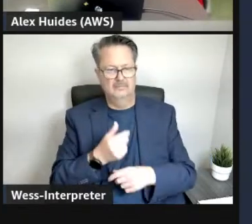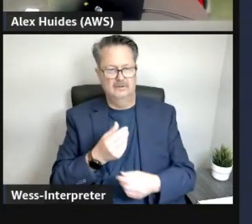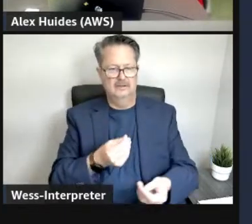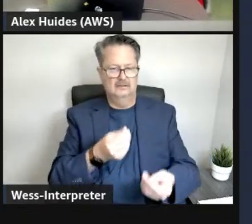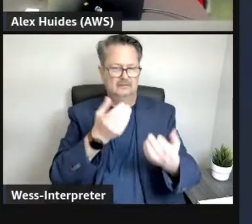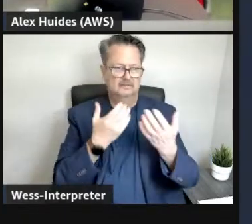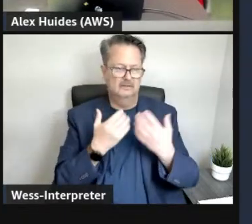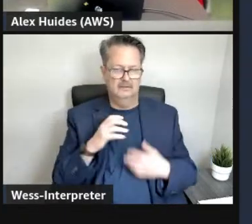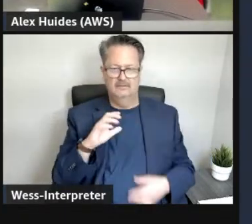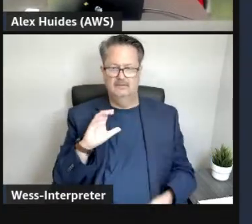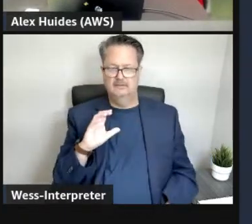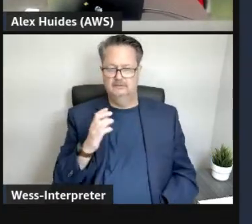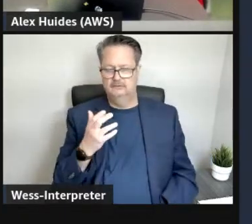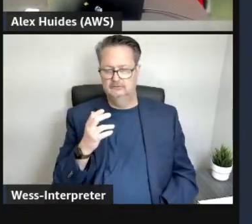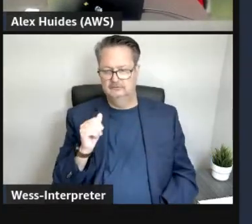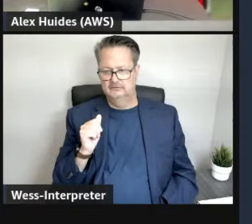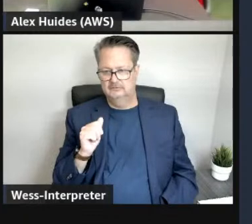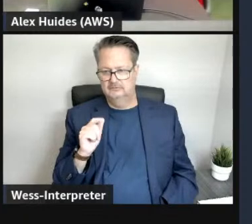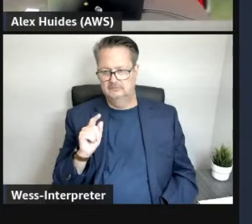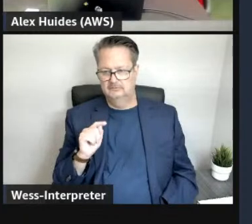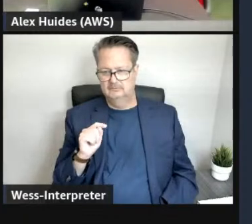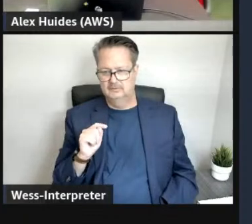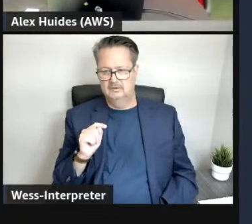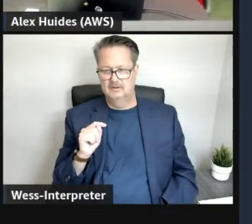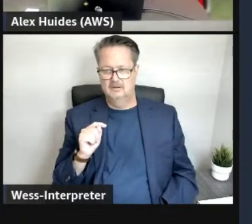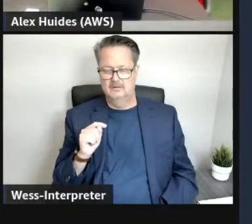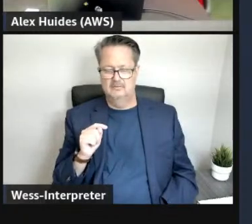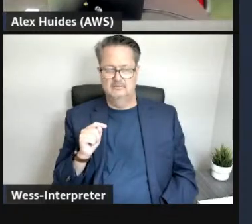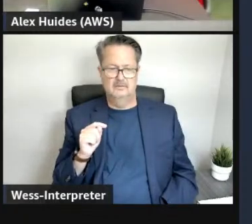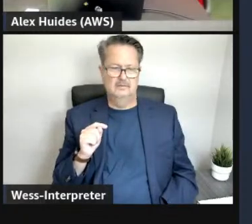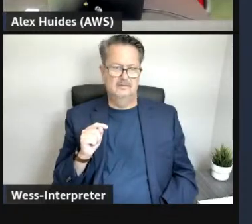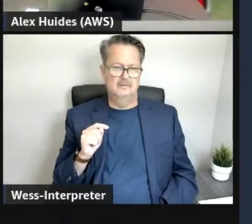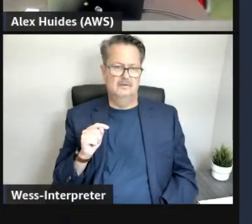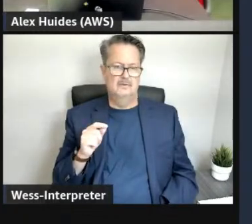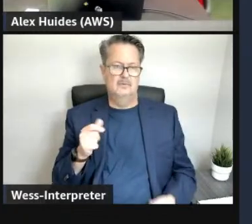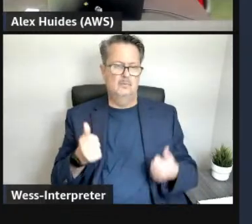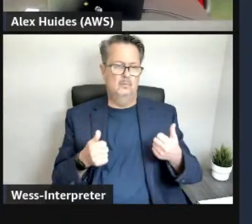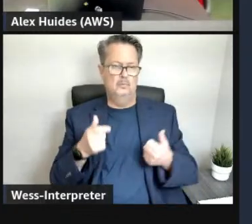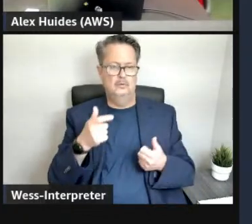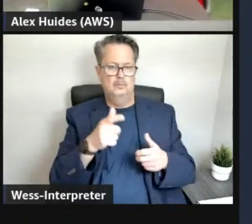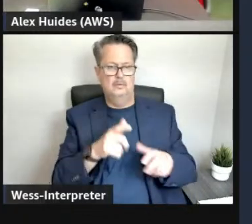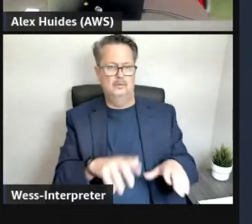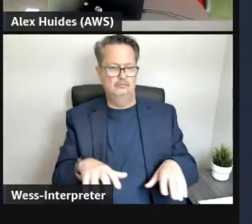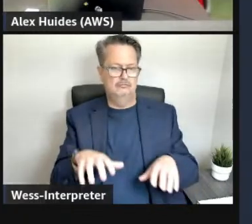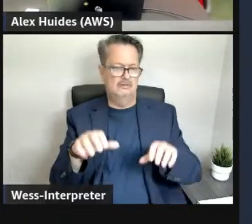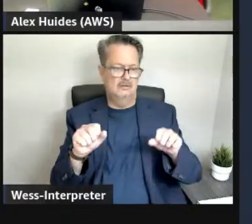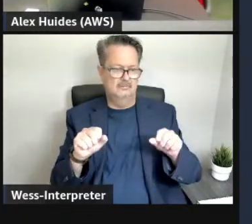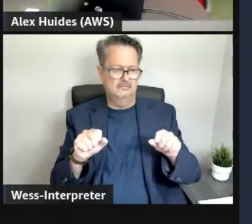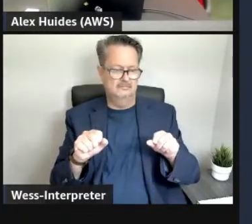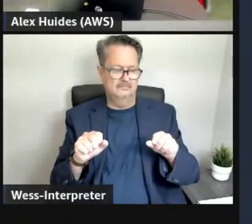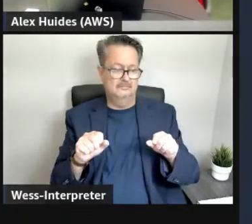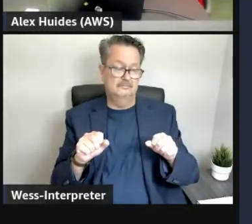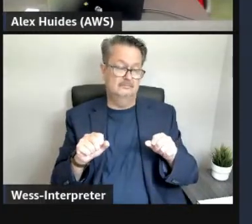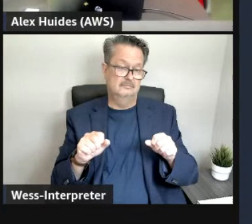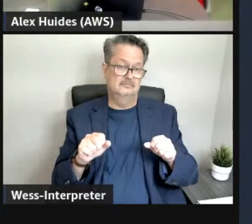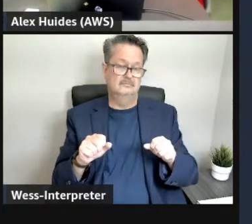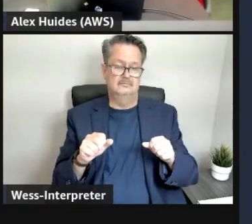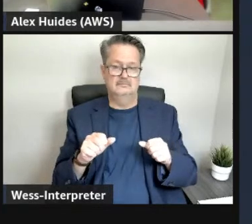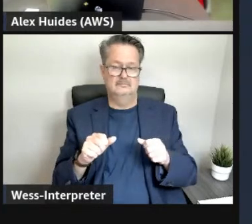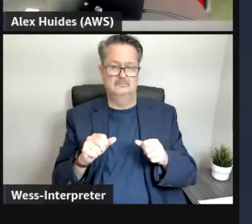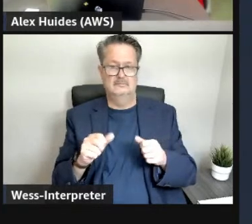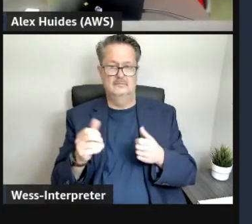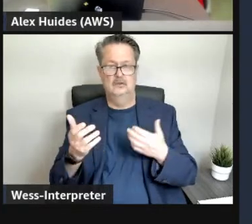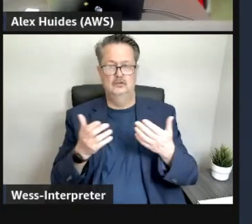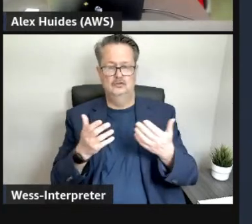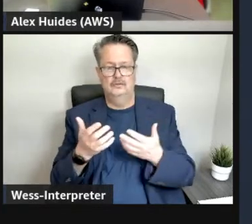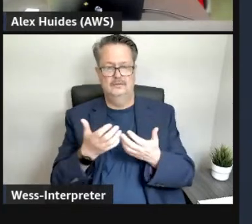you already have adopted a service mesh and which one you have adopted. And well, service meshes help